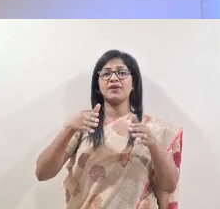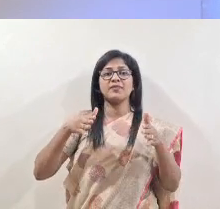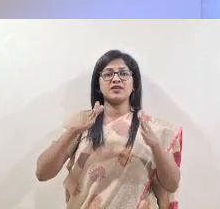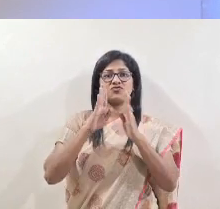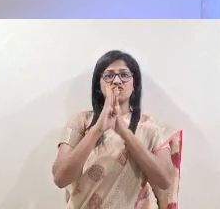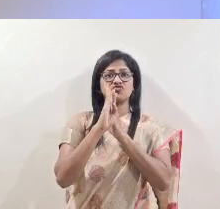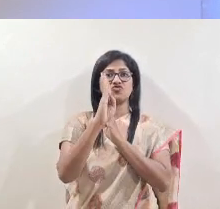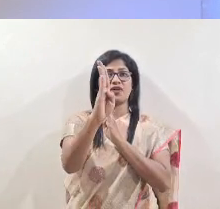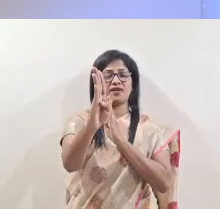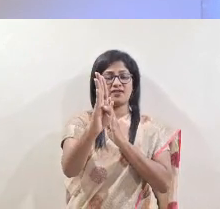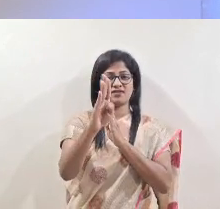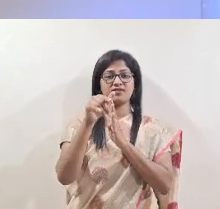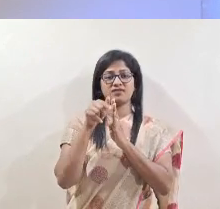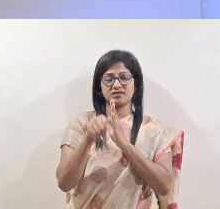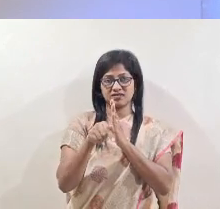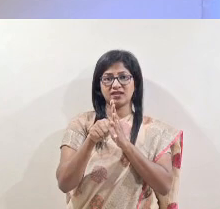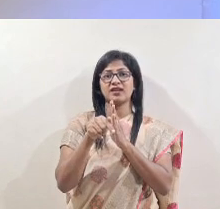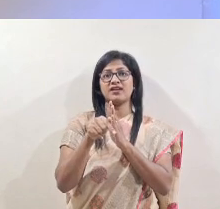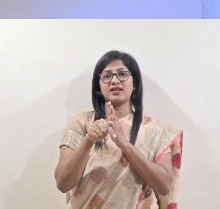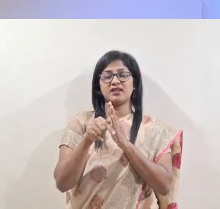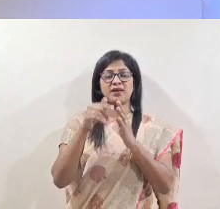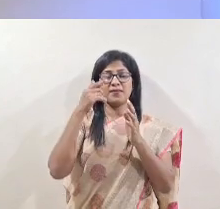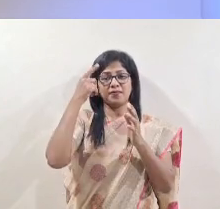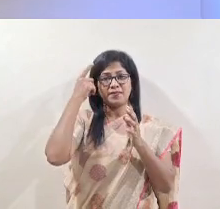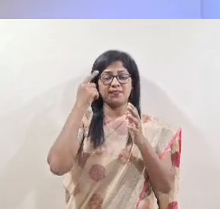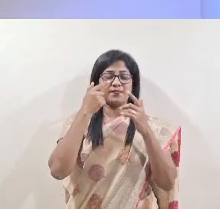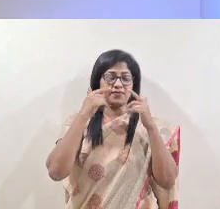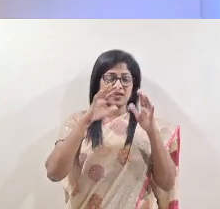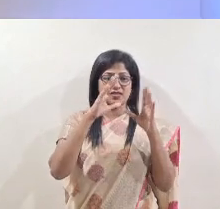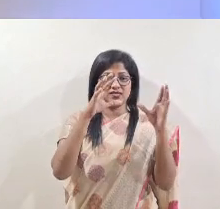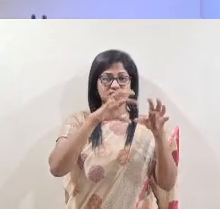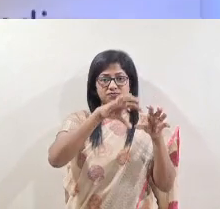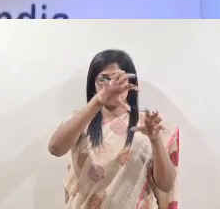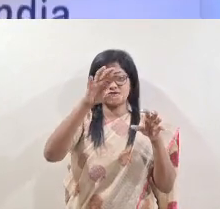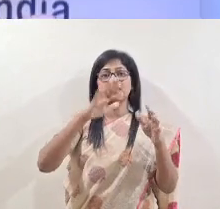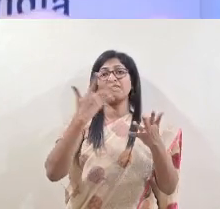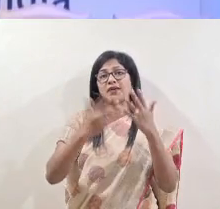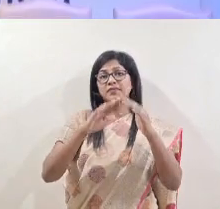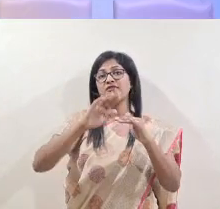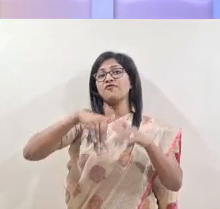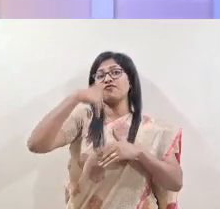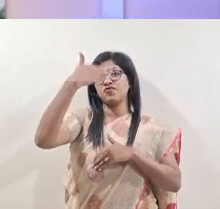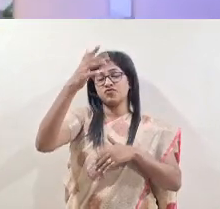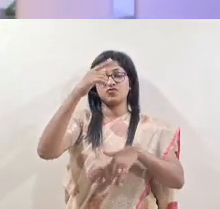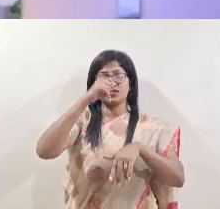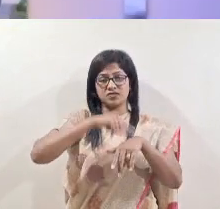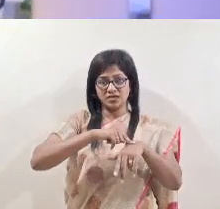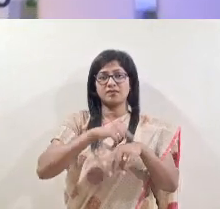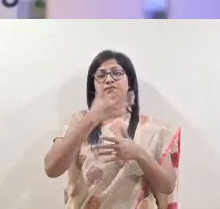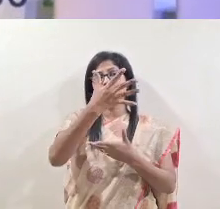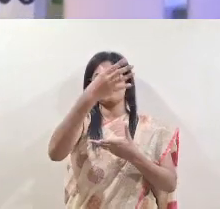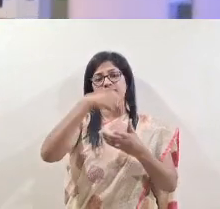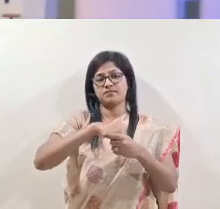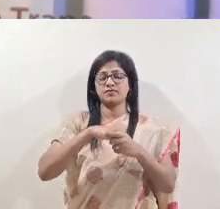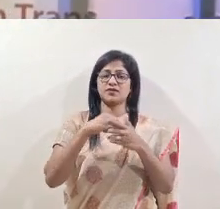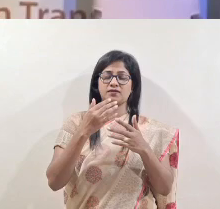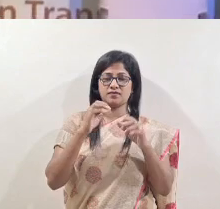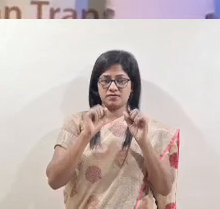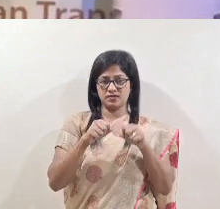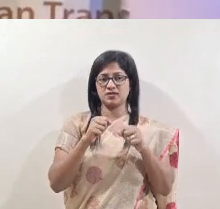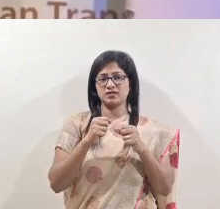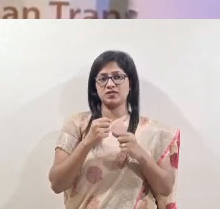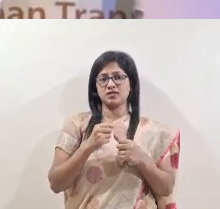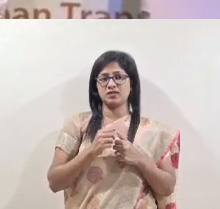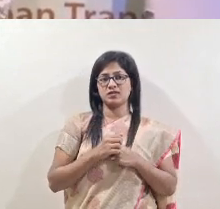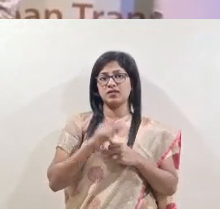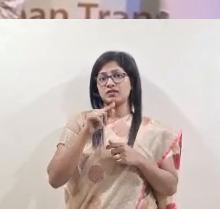sections. There are less chances of the blind spots, but yes, in the future studies we can also incorporate that variable also. That can also be